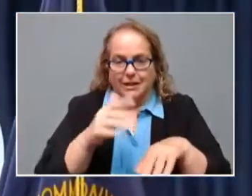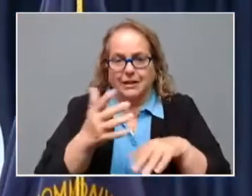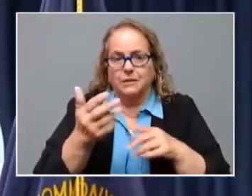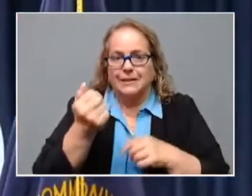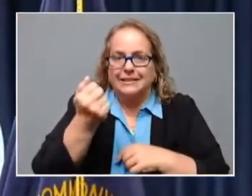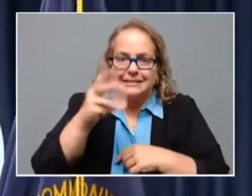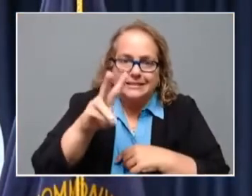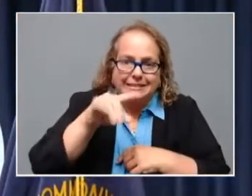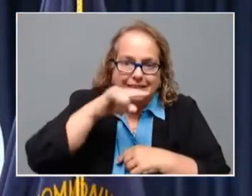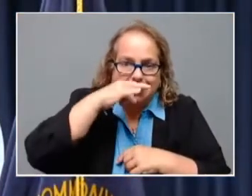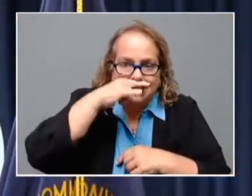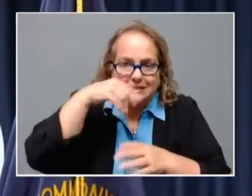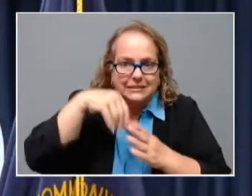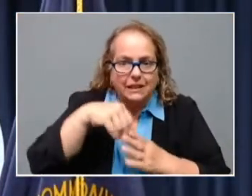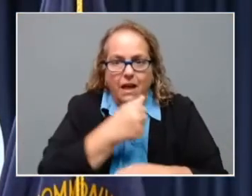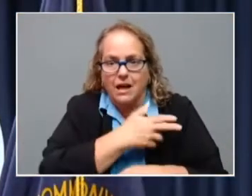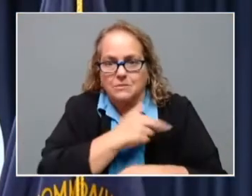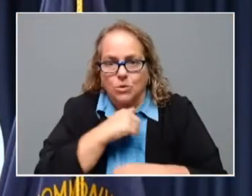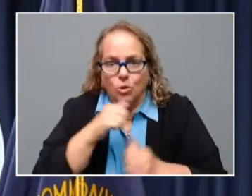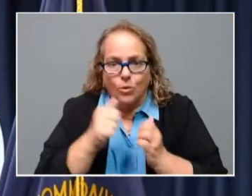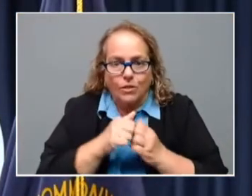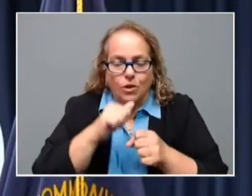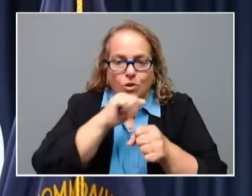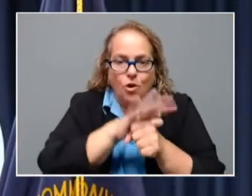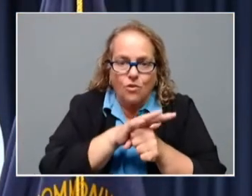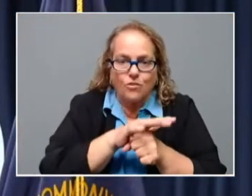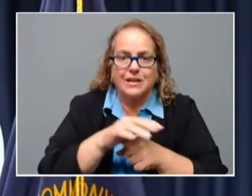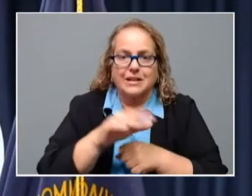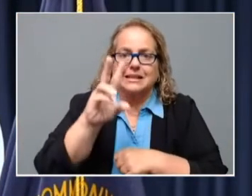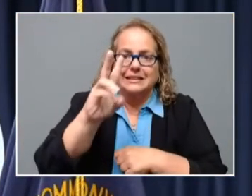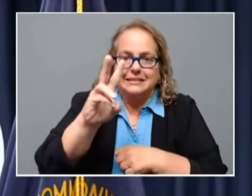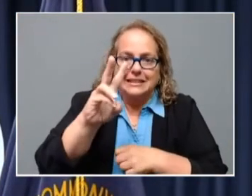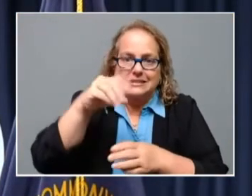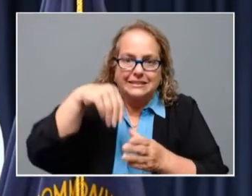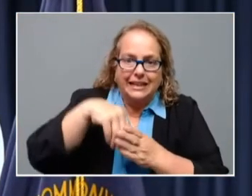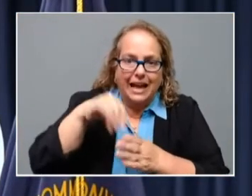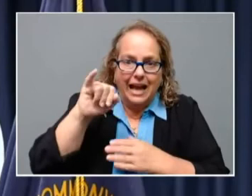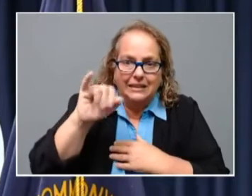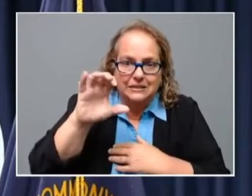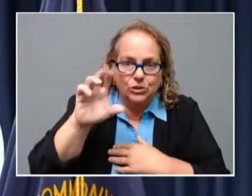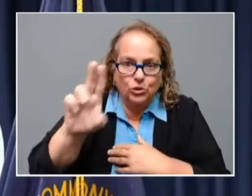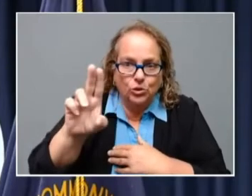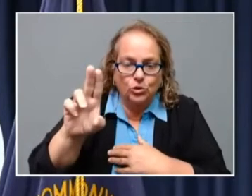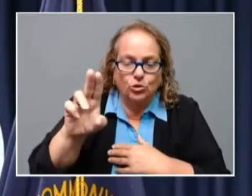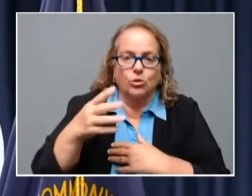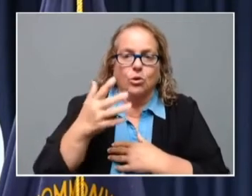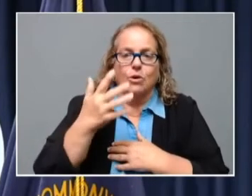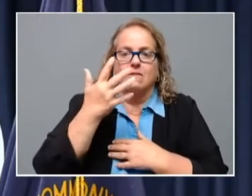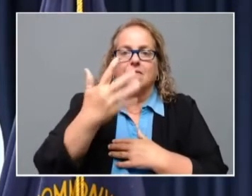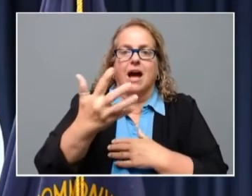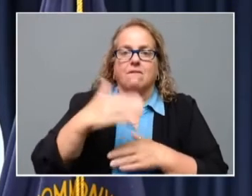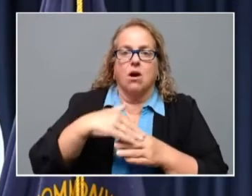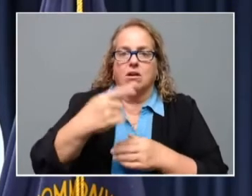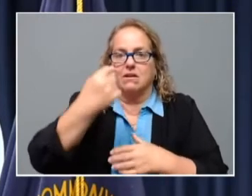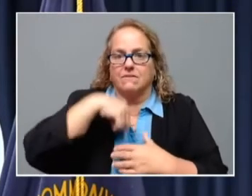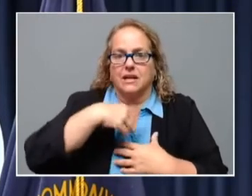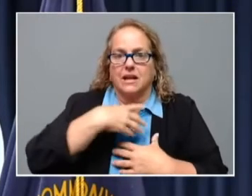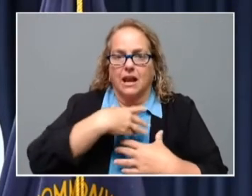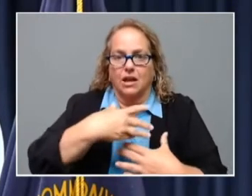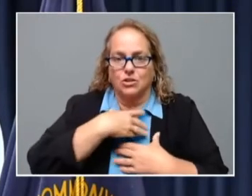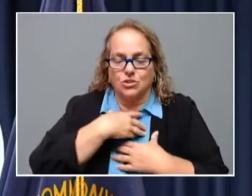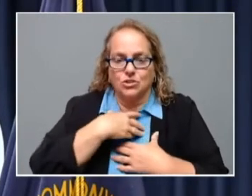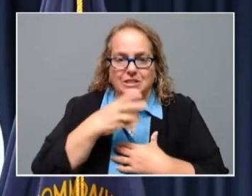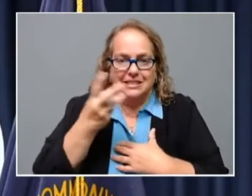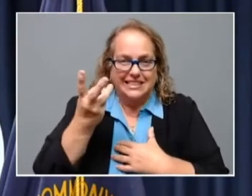with COVID, 6 in the ICU, 5 on ventilators, 68 of our